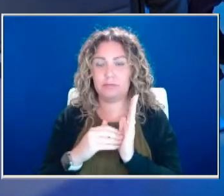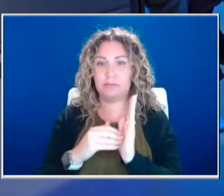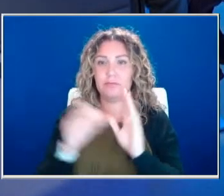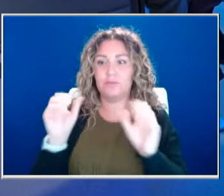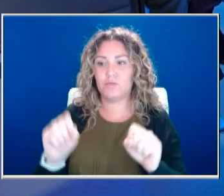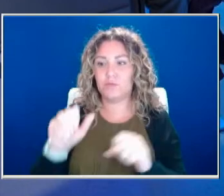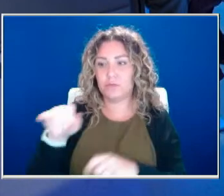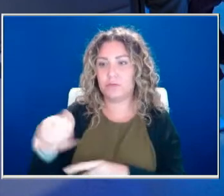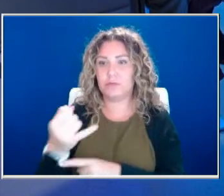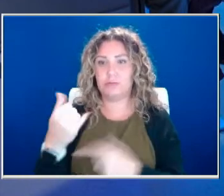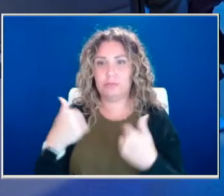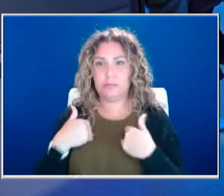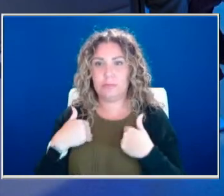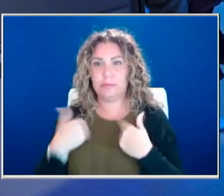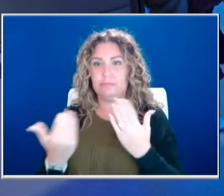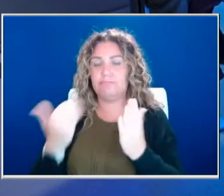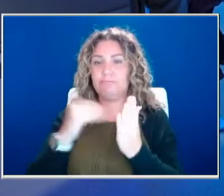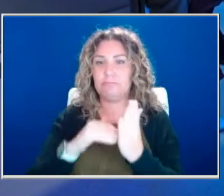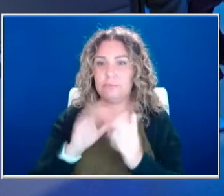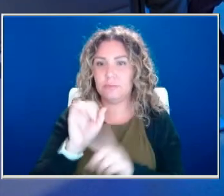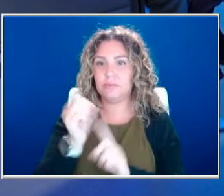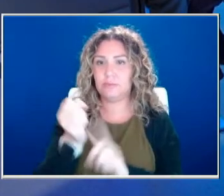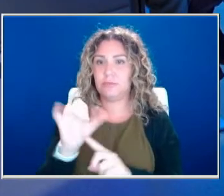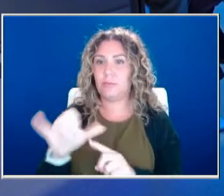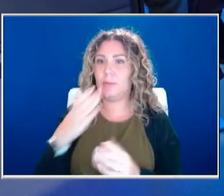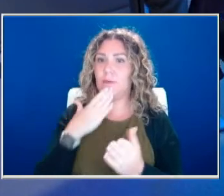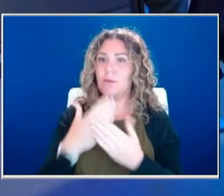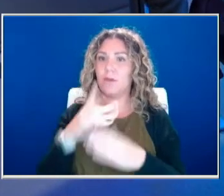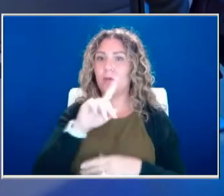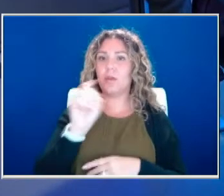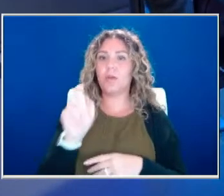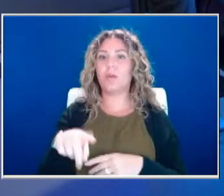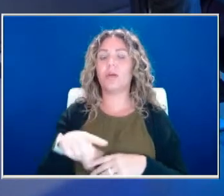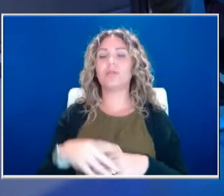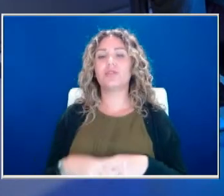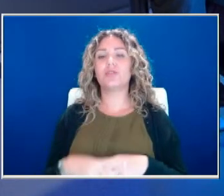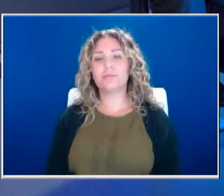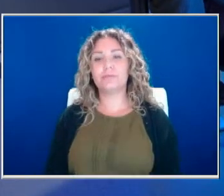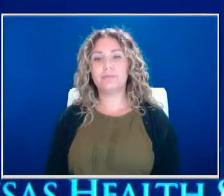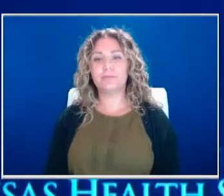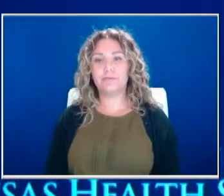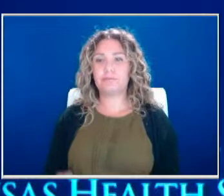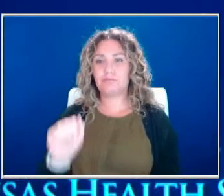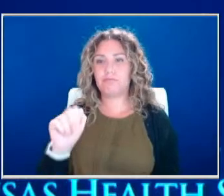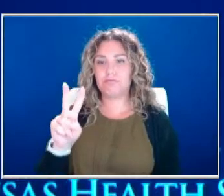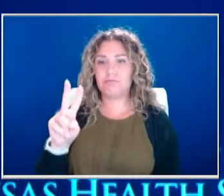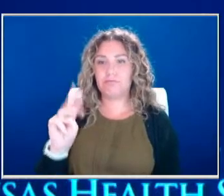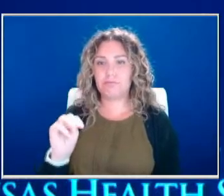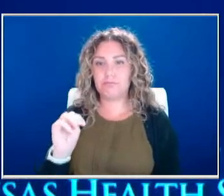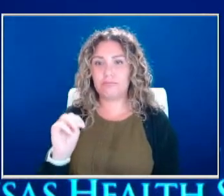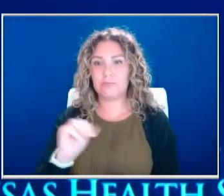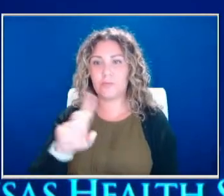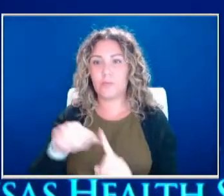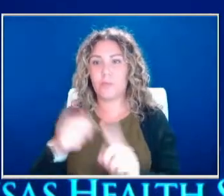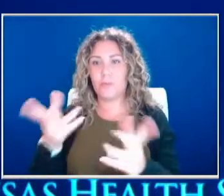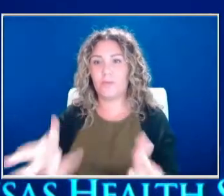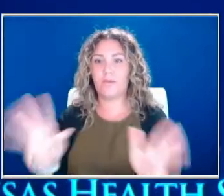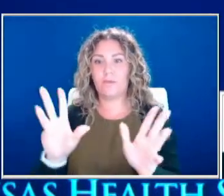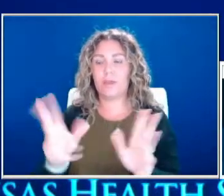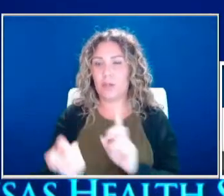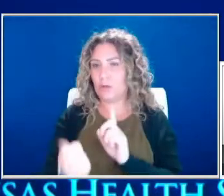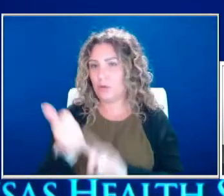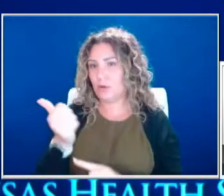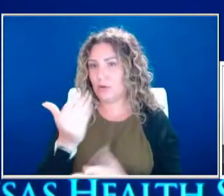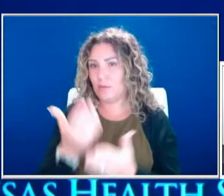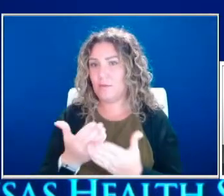another episode? Yeah, so that's a really good question, Jess. The AVMs, once they are completely removed, and we verify that by